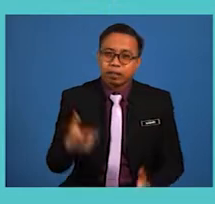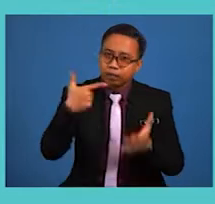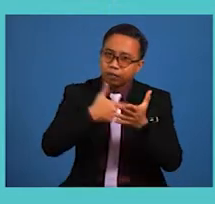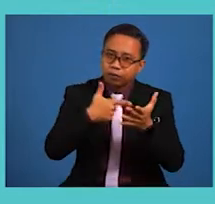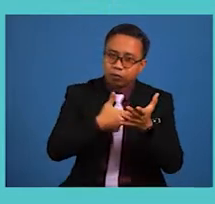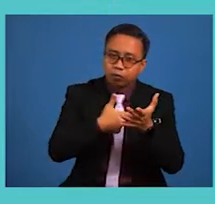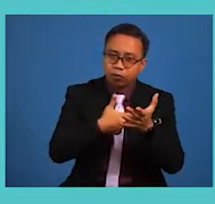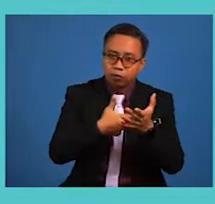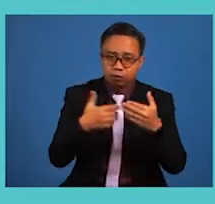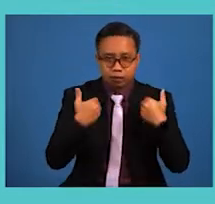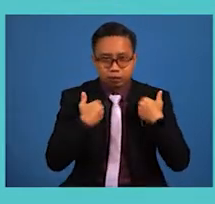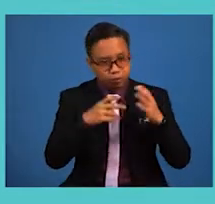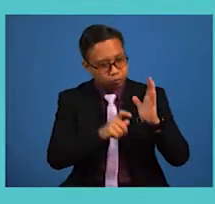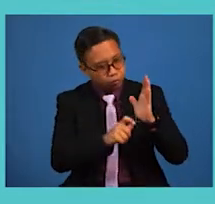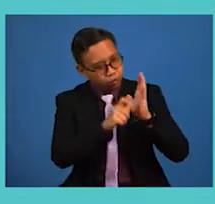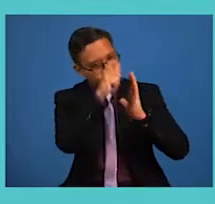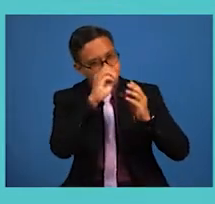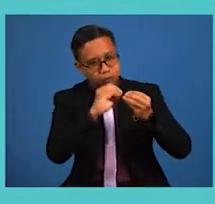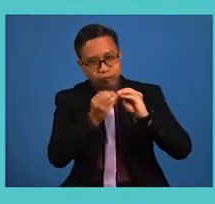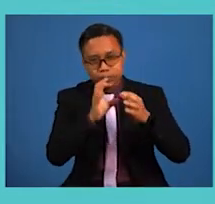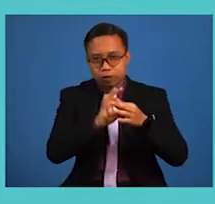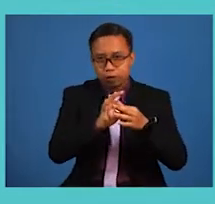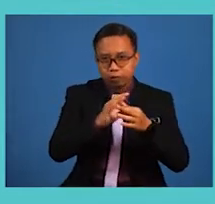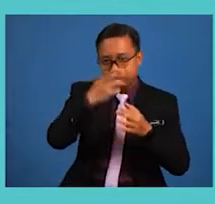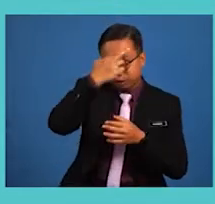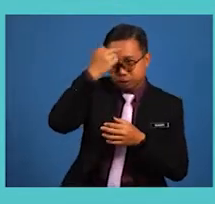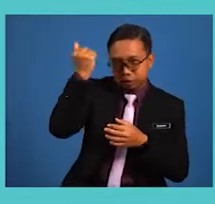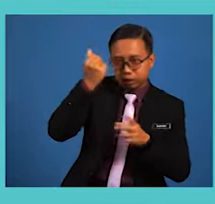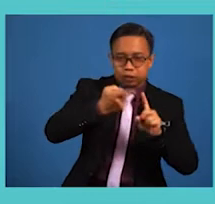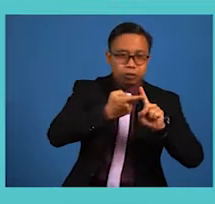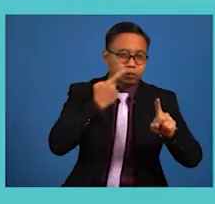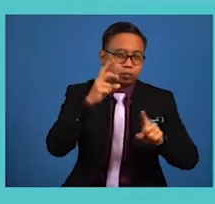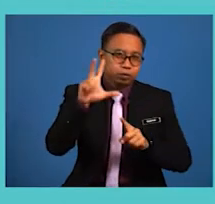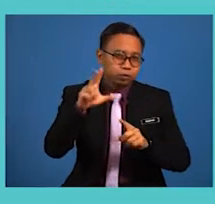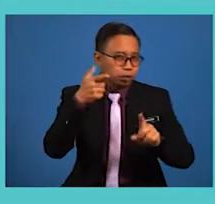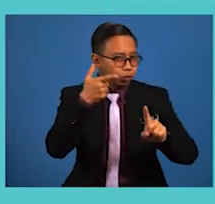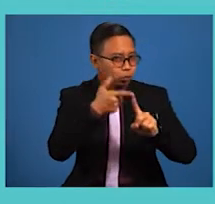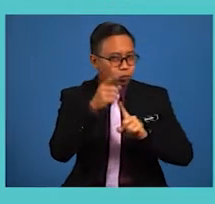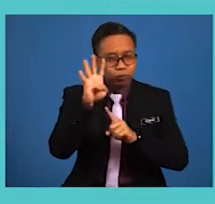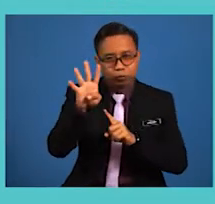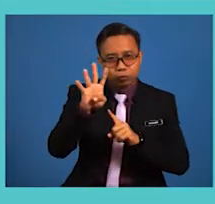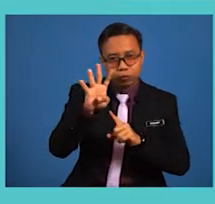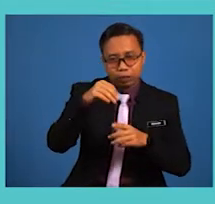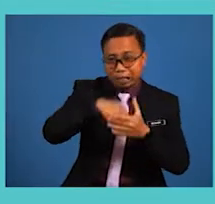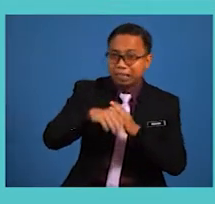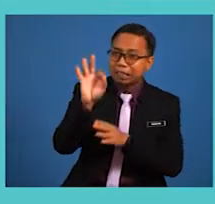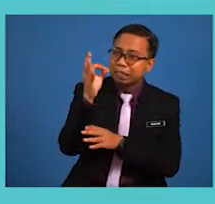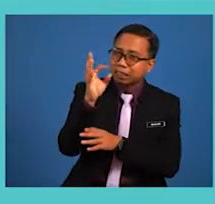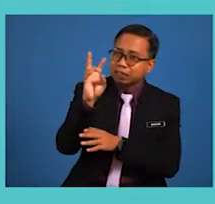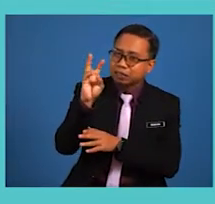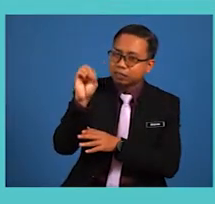Therefore, there is an increase in the number of reasons from 3 to 4 in